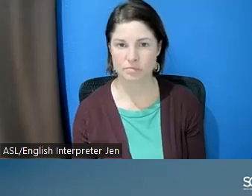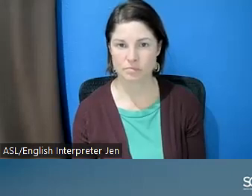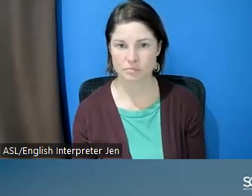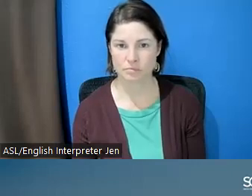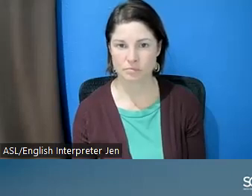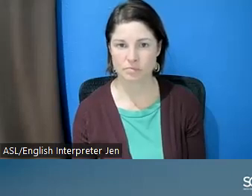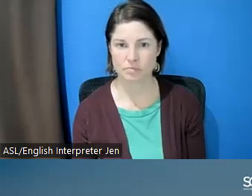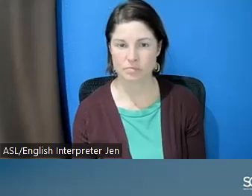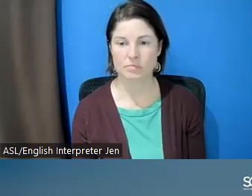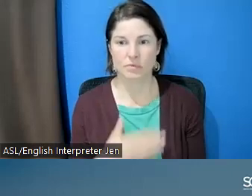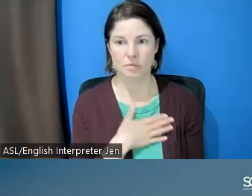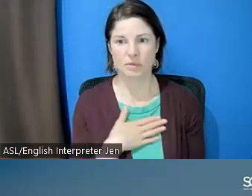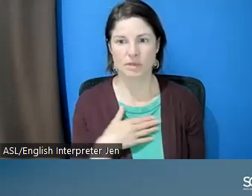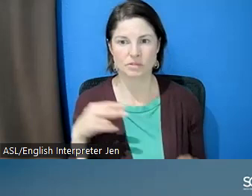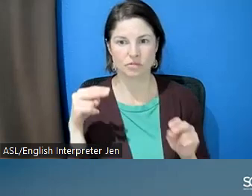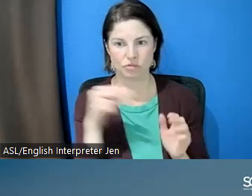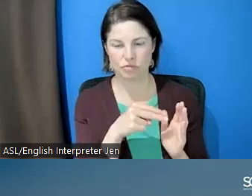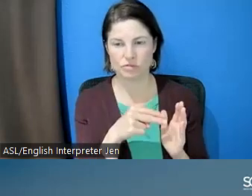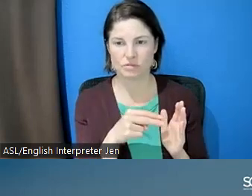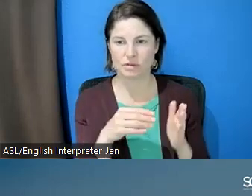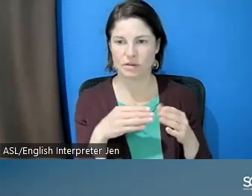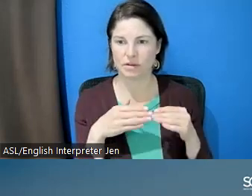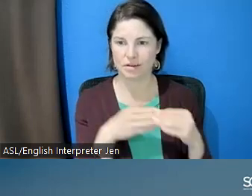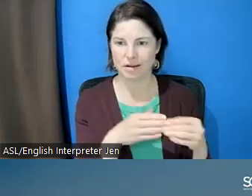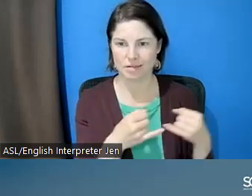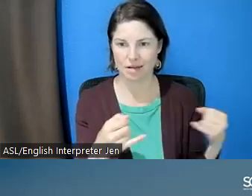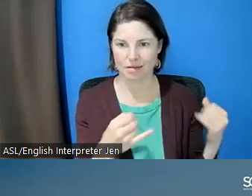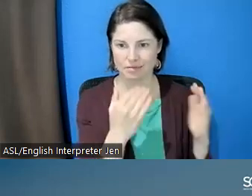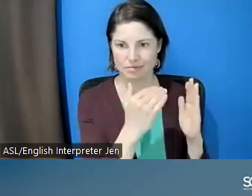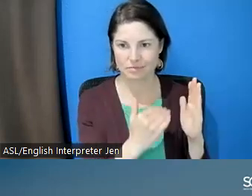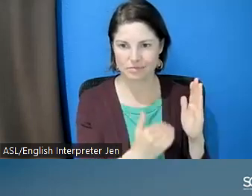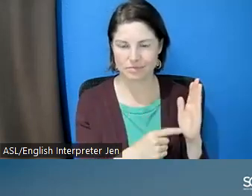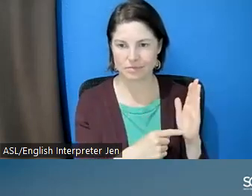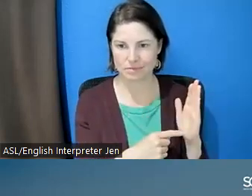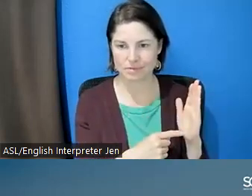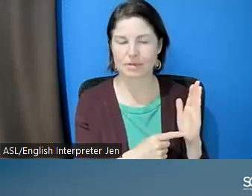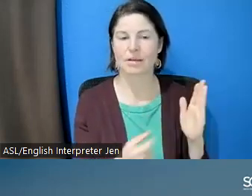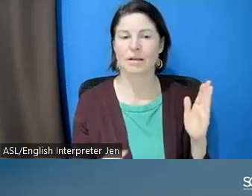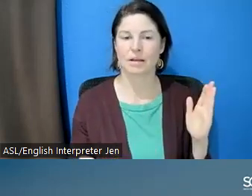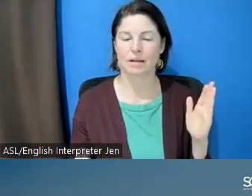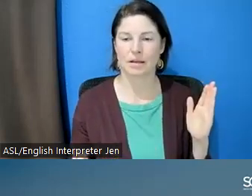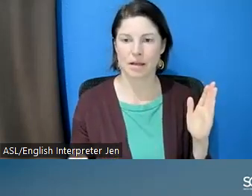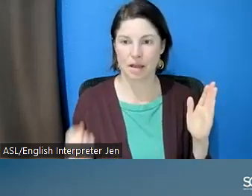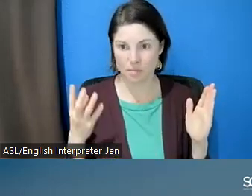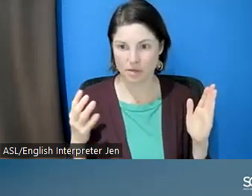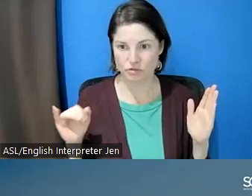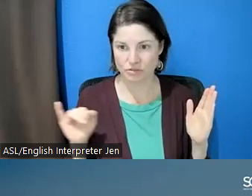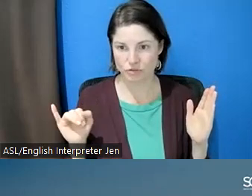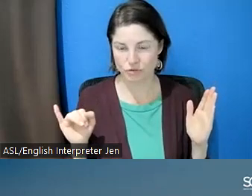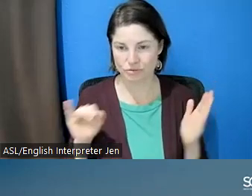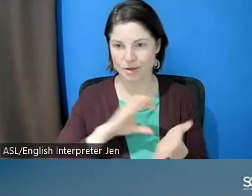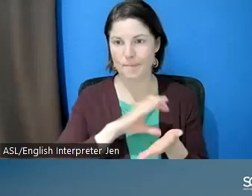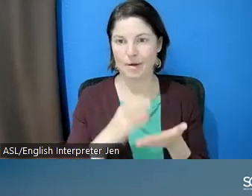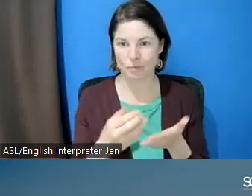specific insurance required, as well as the amount of insurance that is required. So